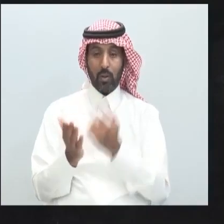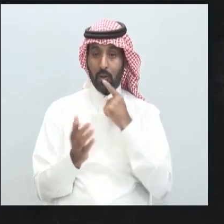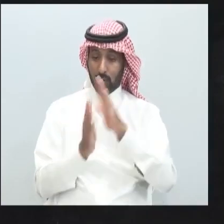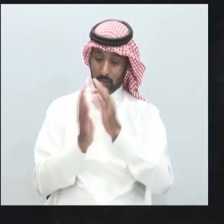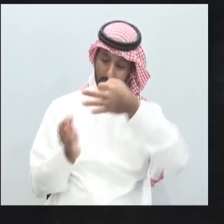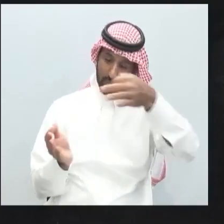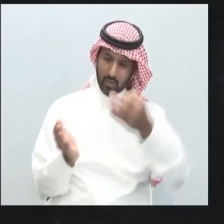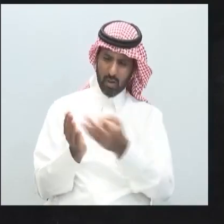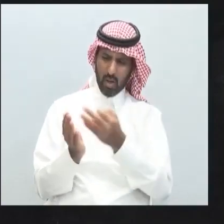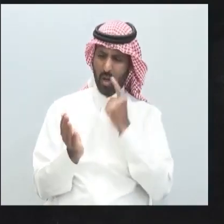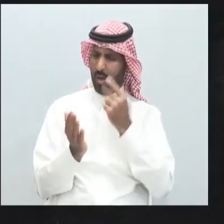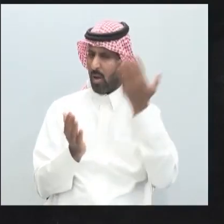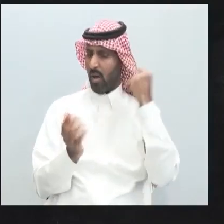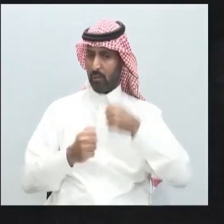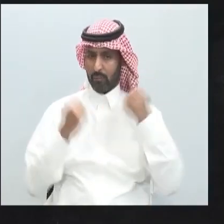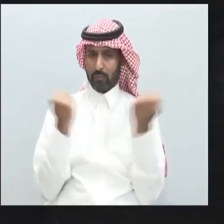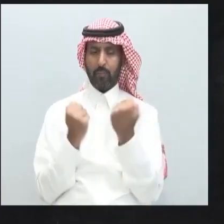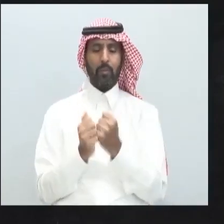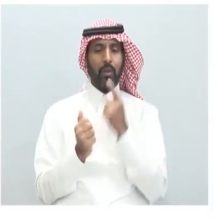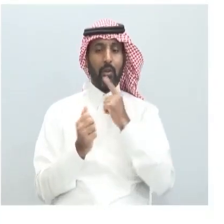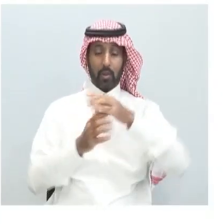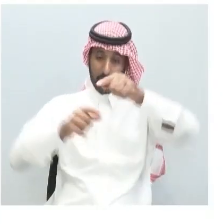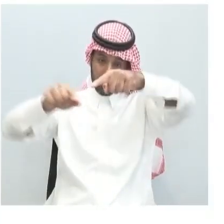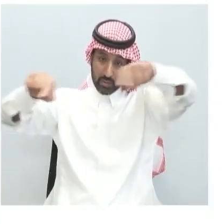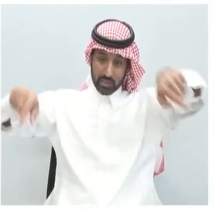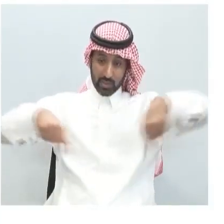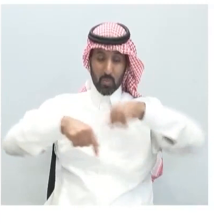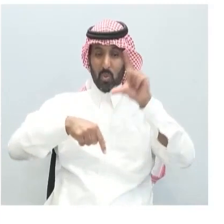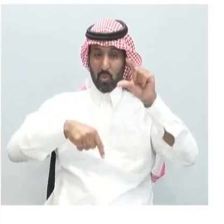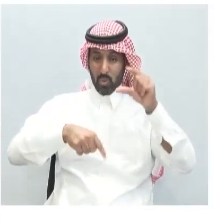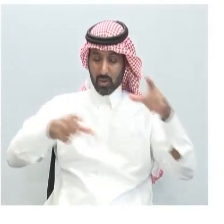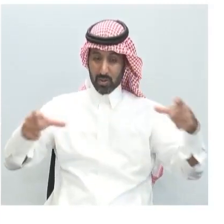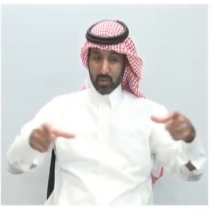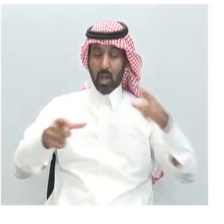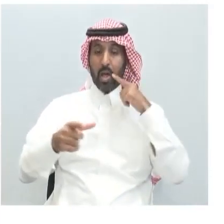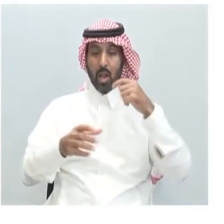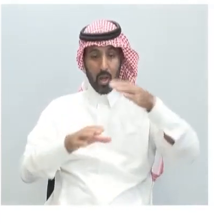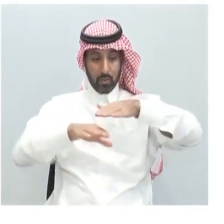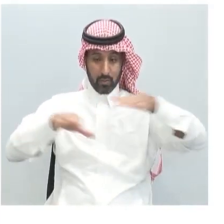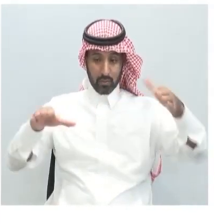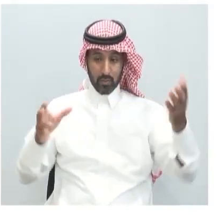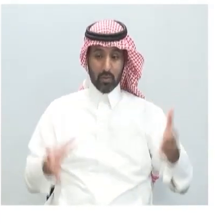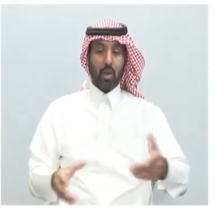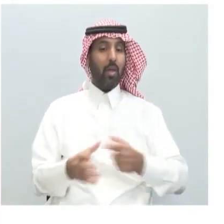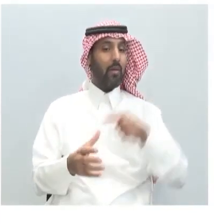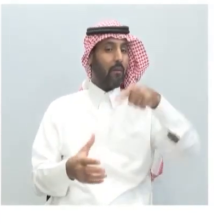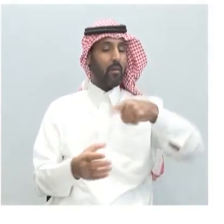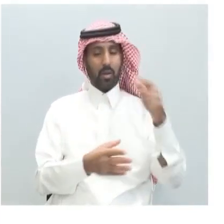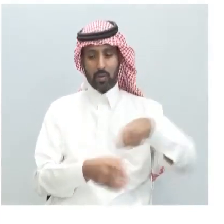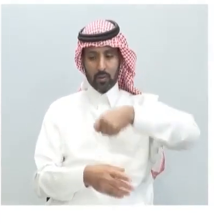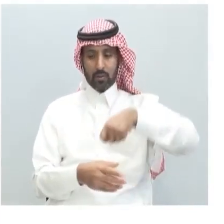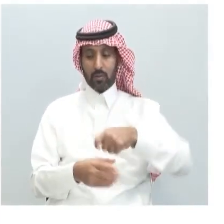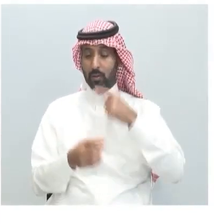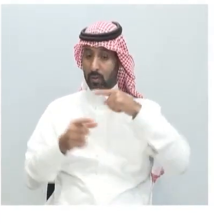try to read it in the page, then get back to this exercise. There's a small round table in the kitchen.